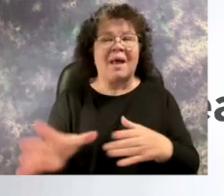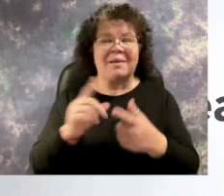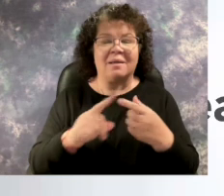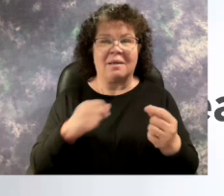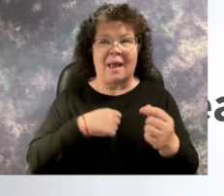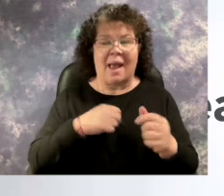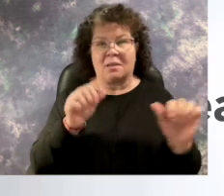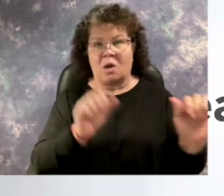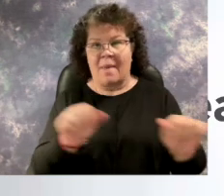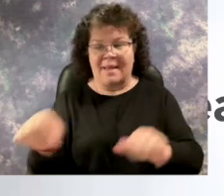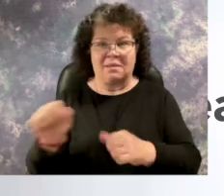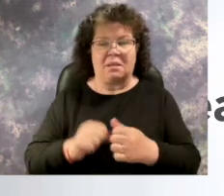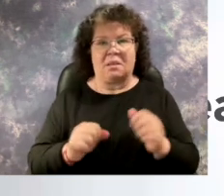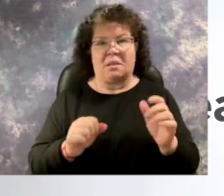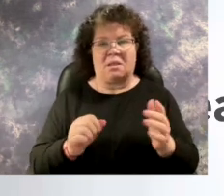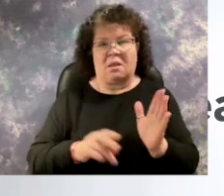Building.